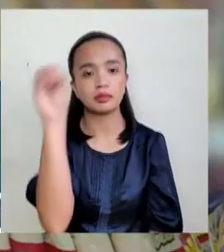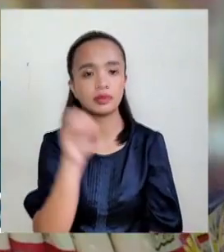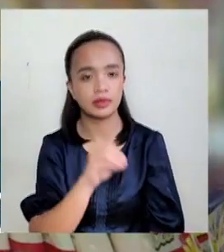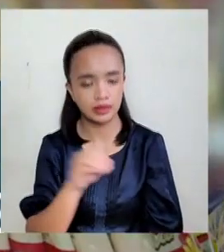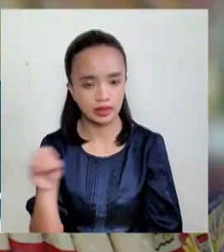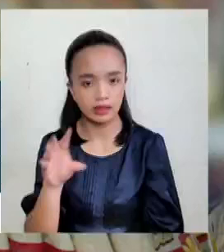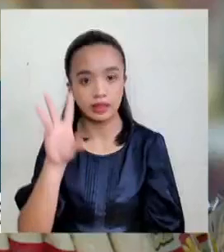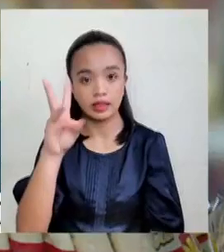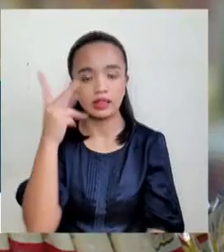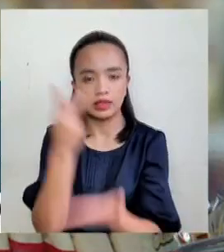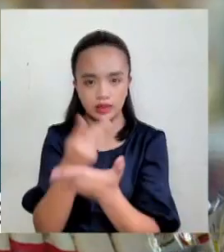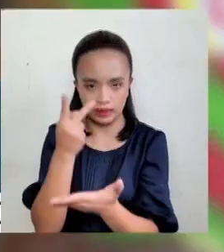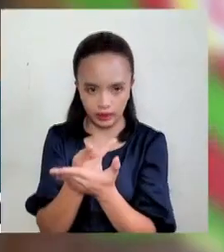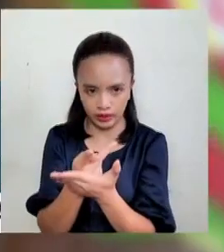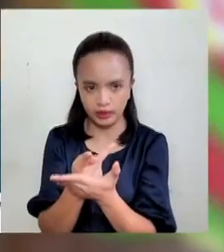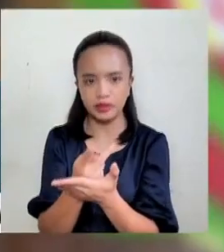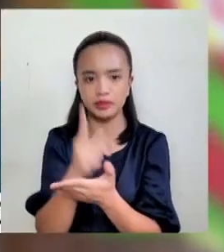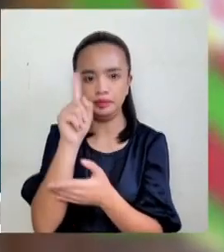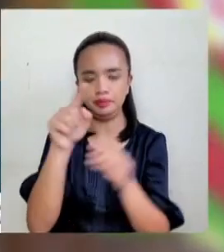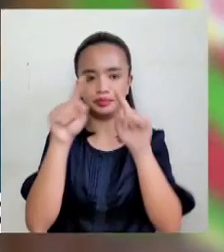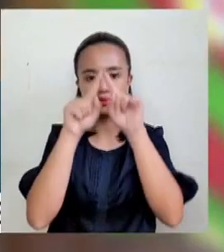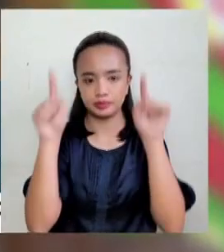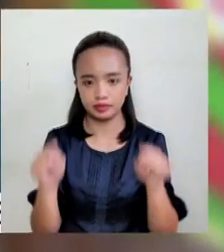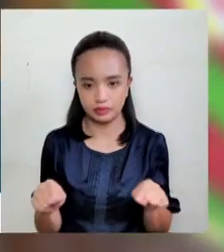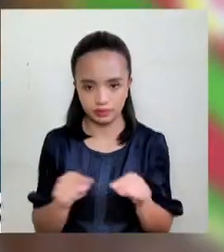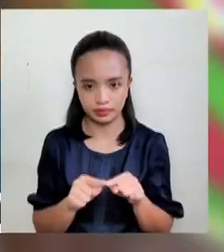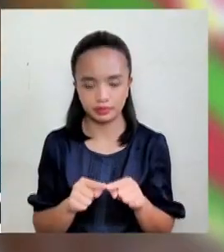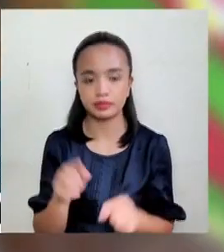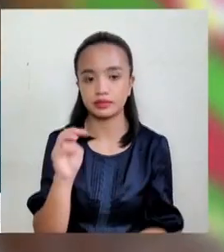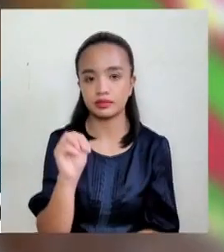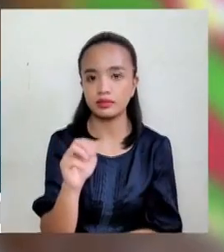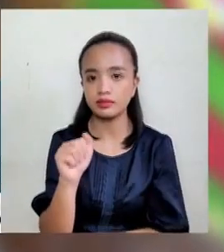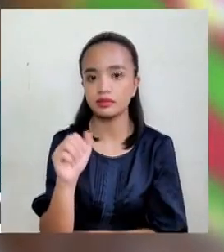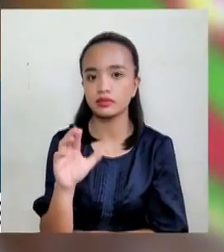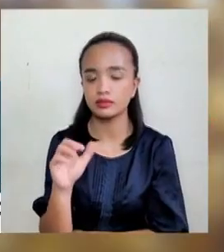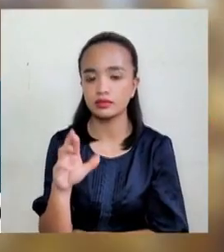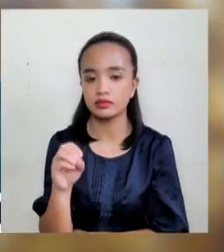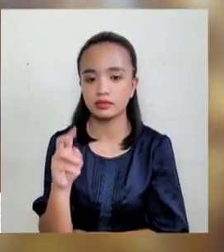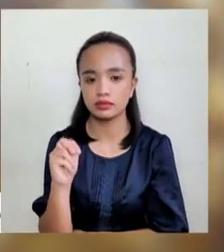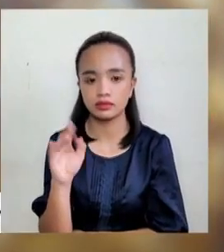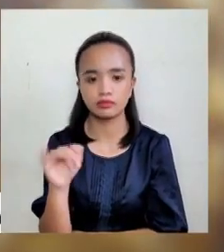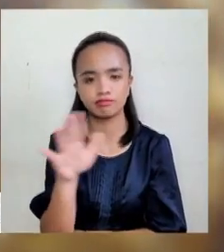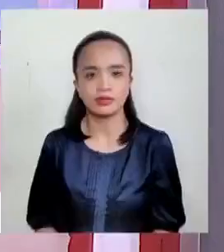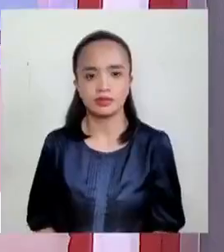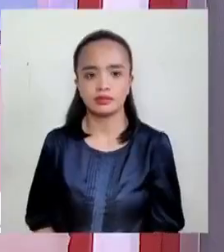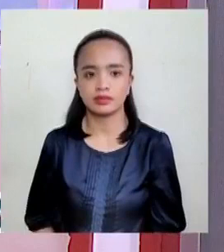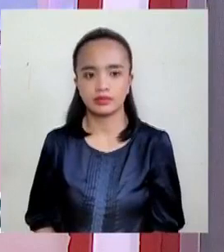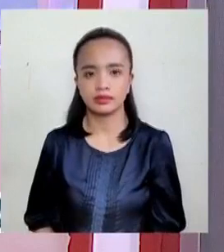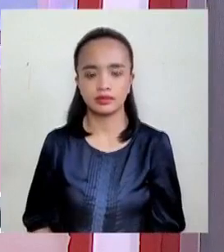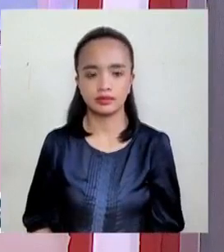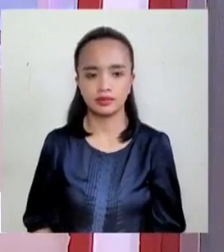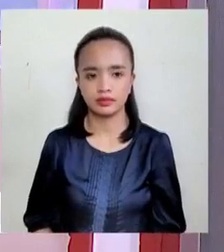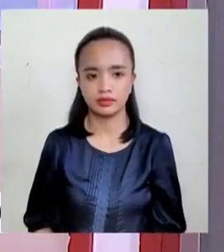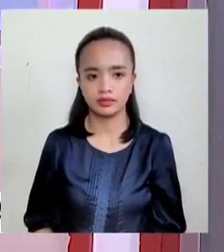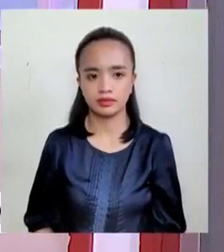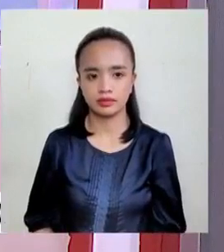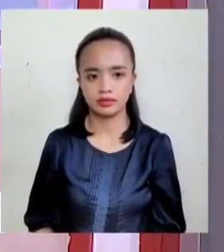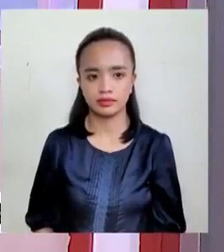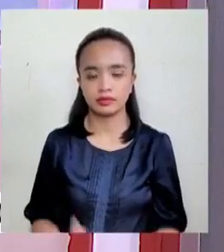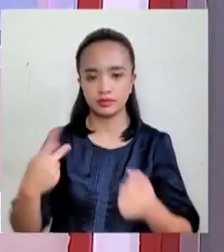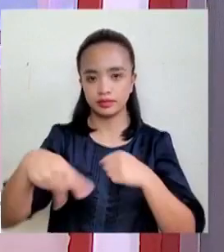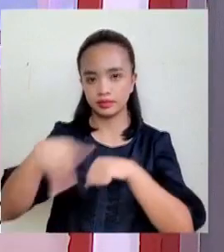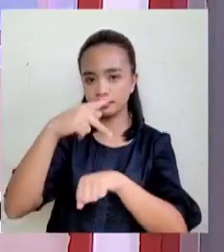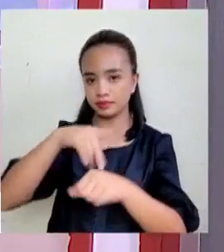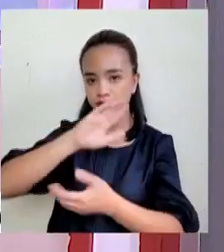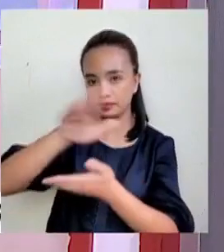6 pesos per pack, while elbow macaroni has seen an uptick of around 7 pesos. The Philippine Central Bank advises